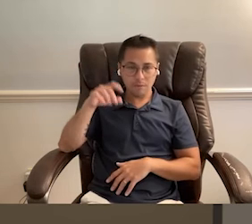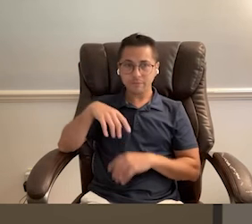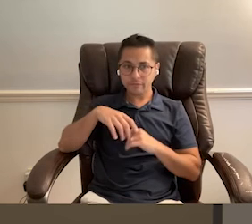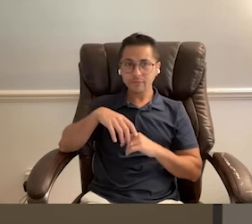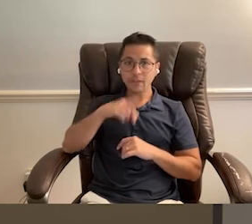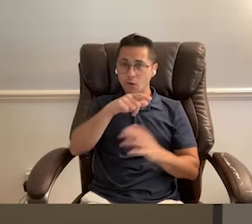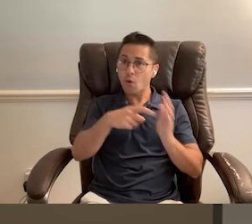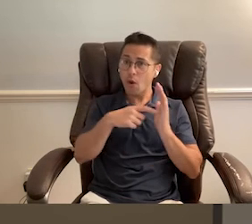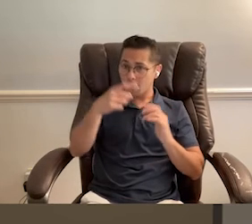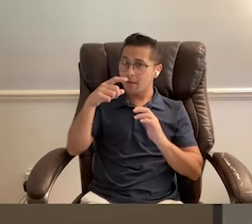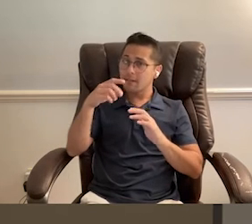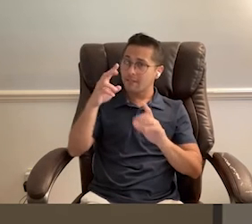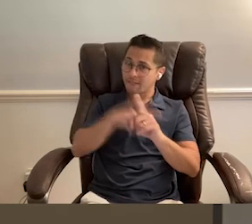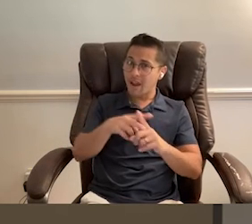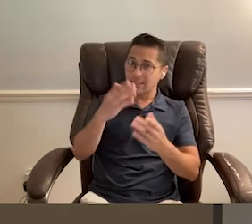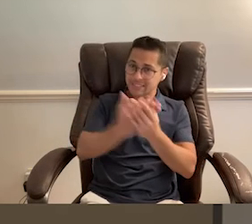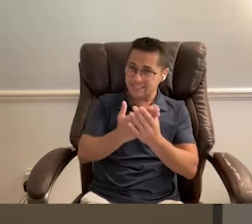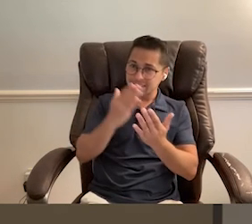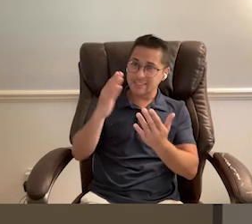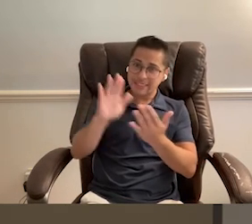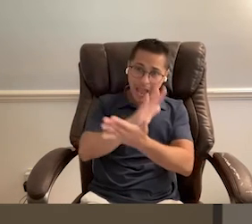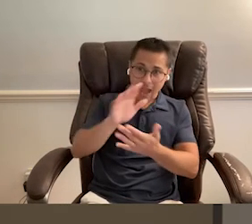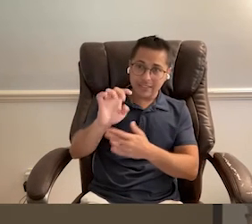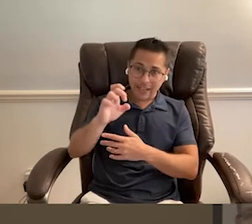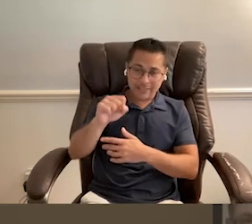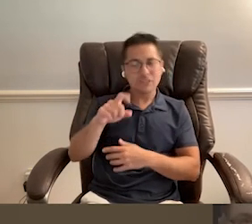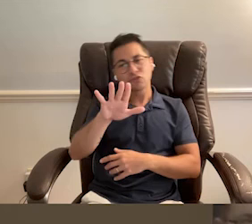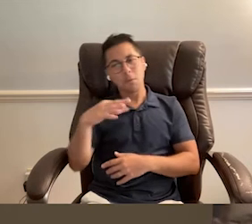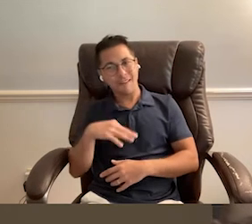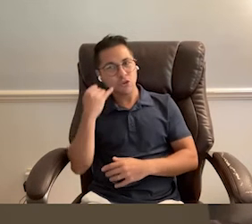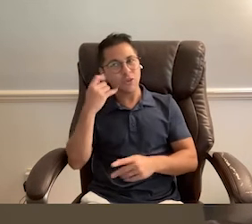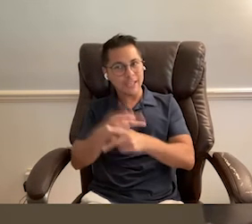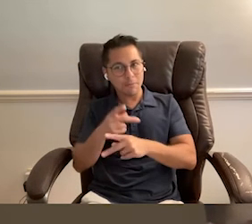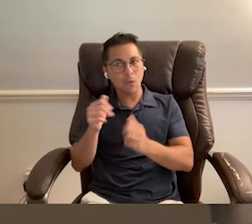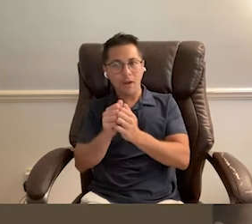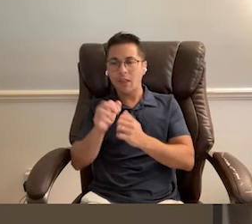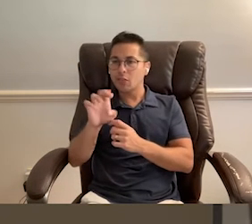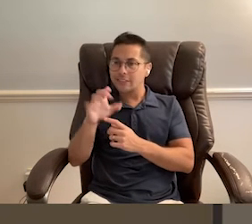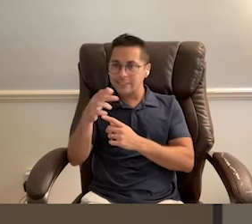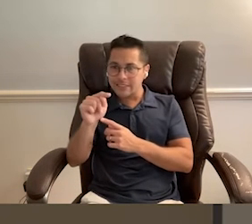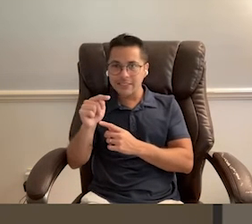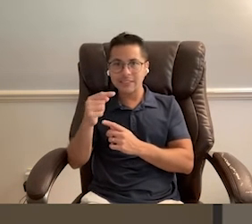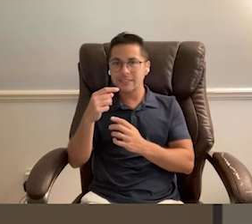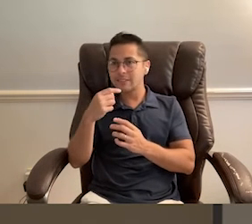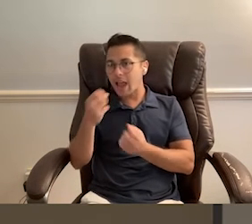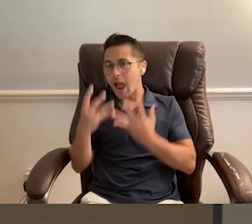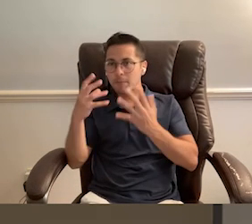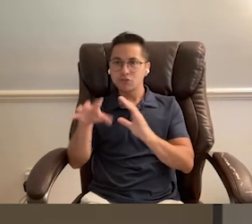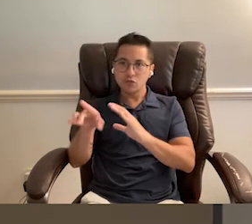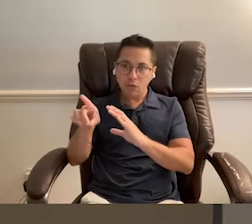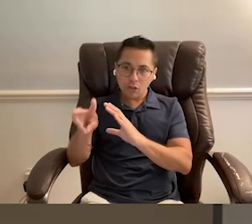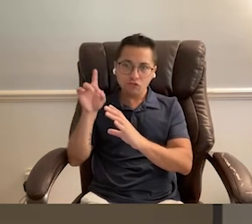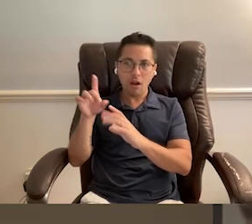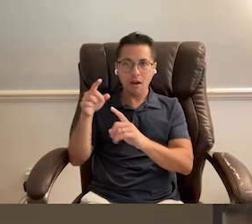your benefit to hold on to and keep it with those receipts of how much you withdraw from the year in case the IRS was to audit